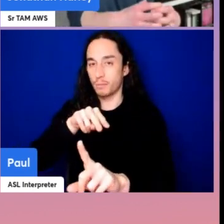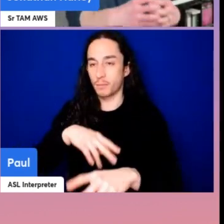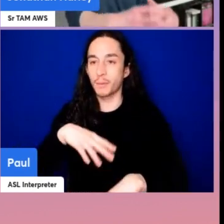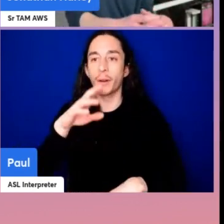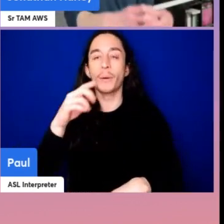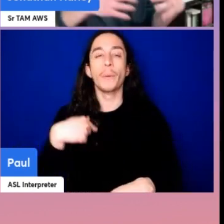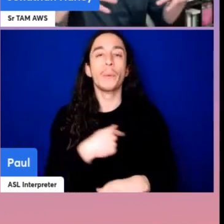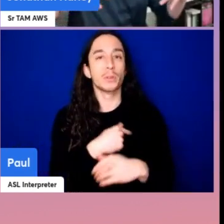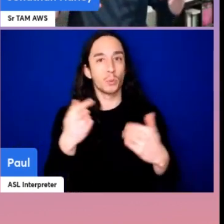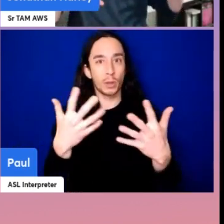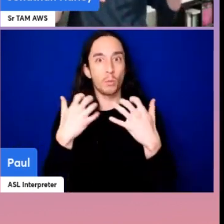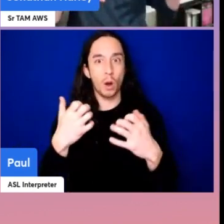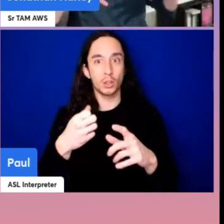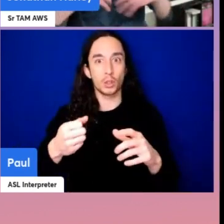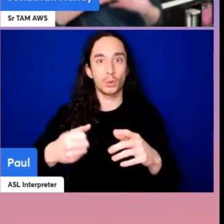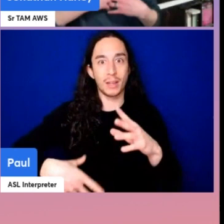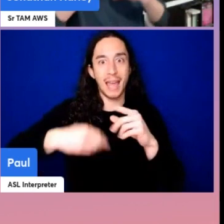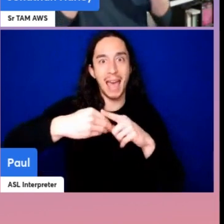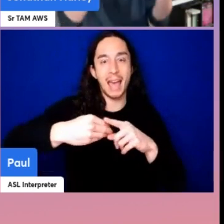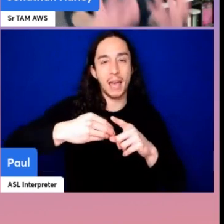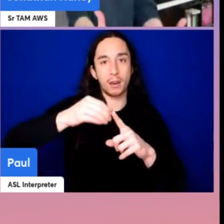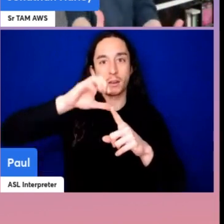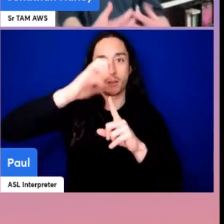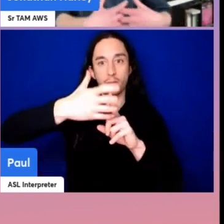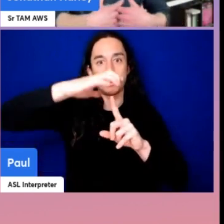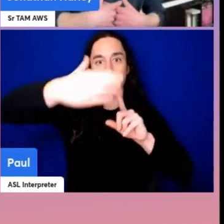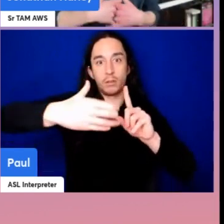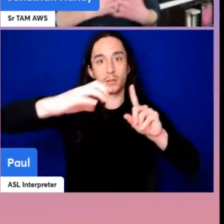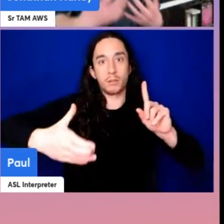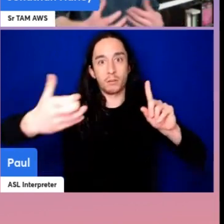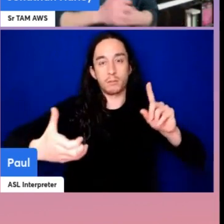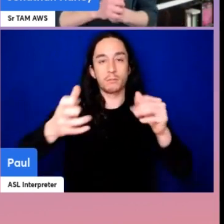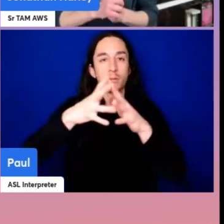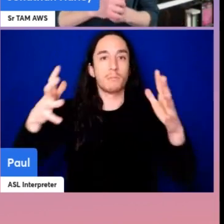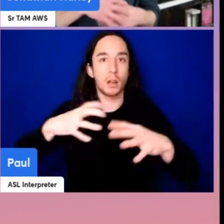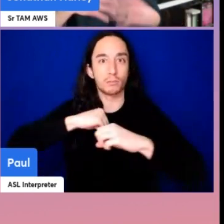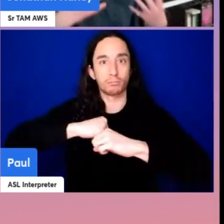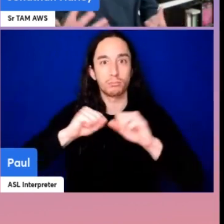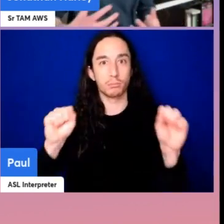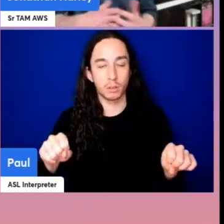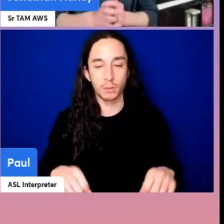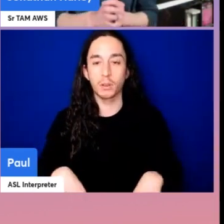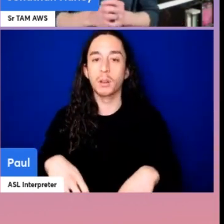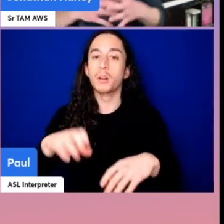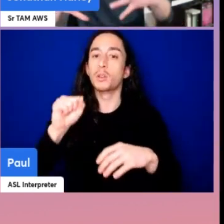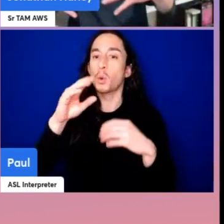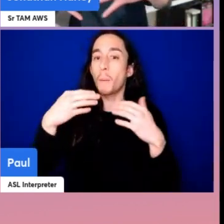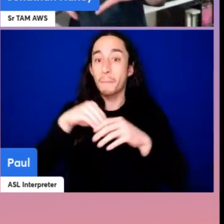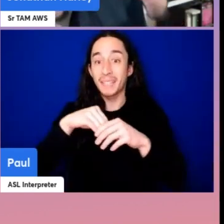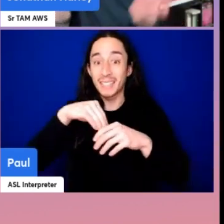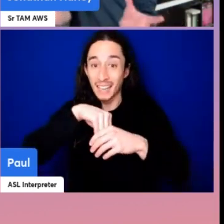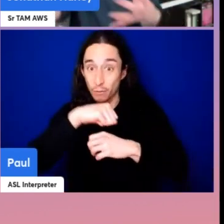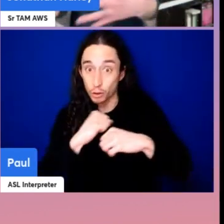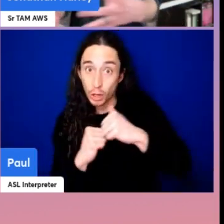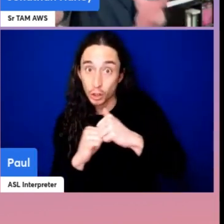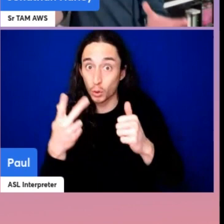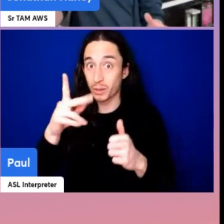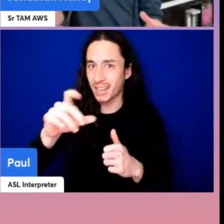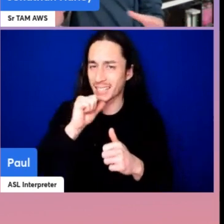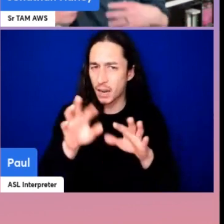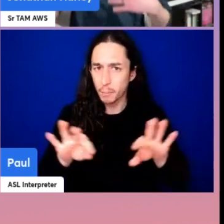want to insulate that. So when I say that the structure of the Kubernetes cluster isn't terribly important, what I really mean is all of the